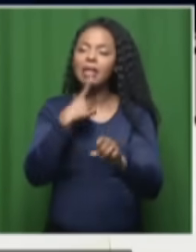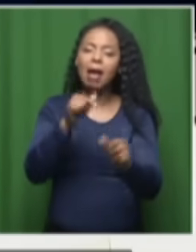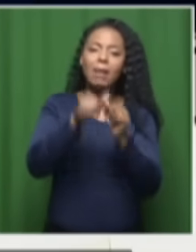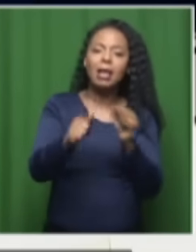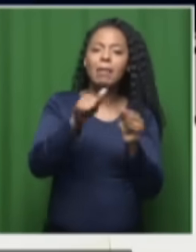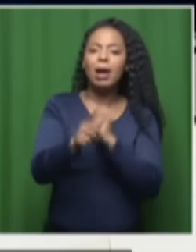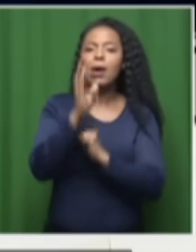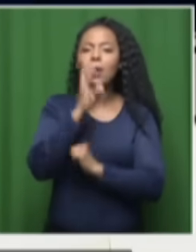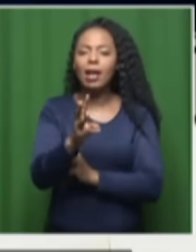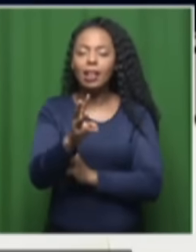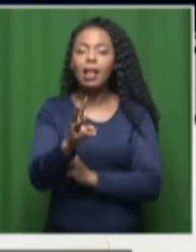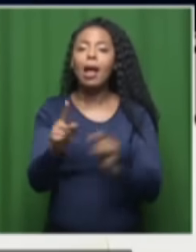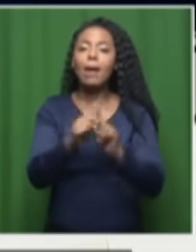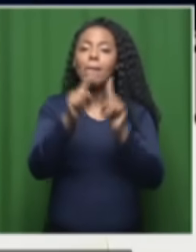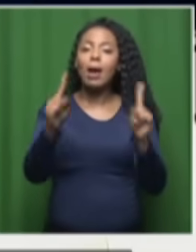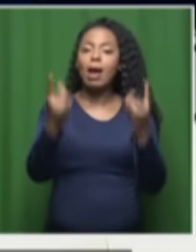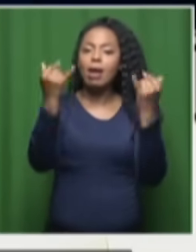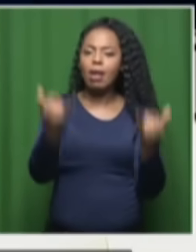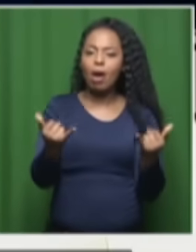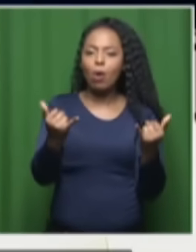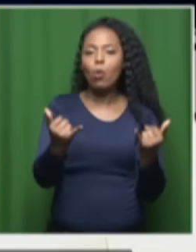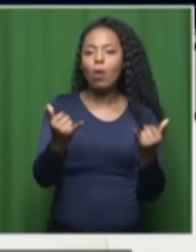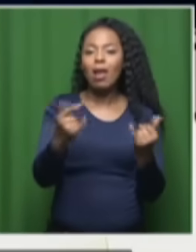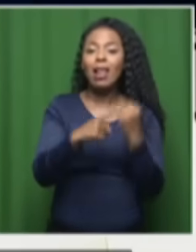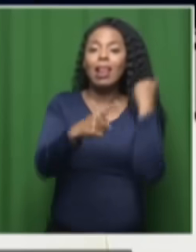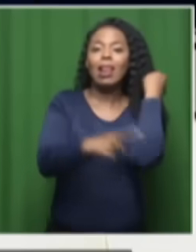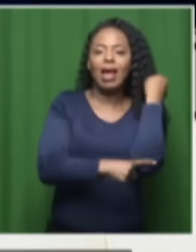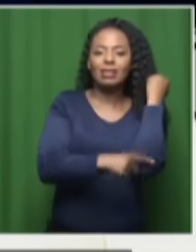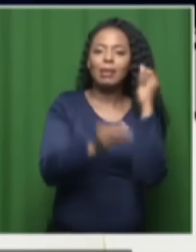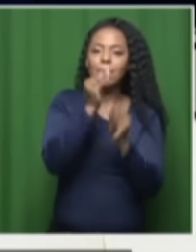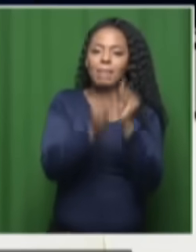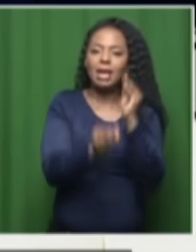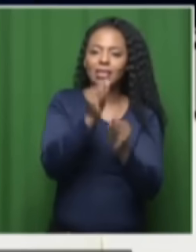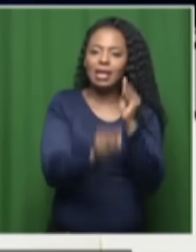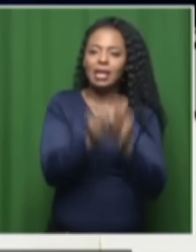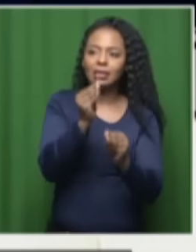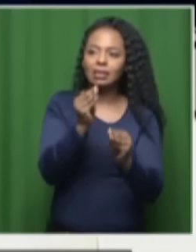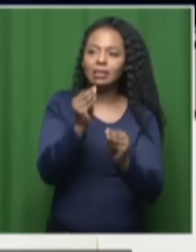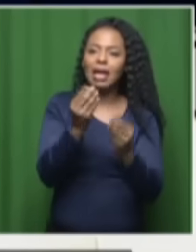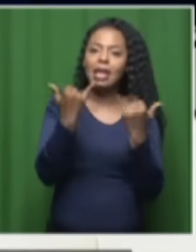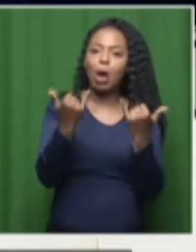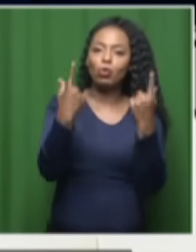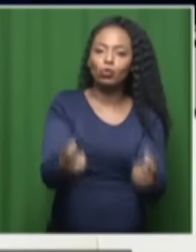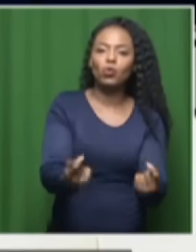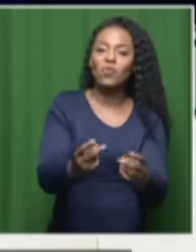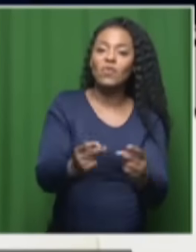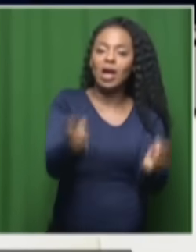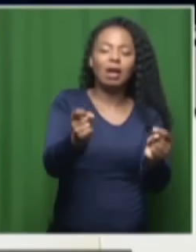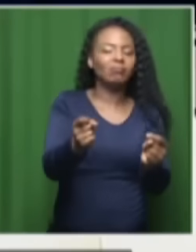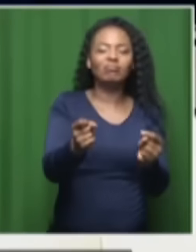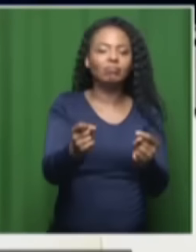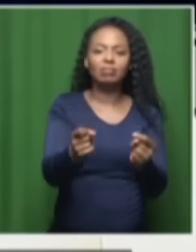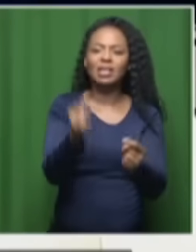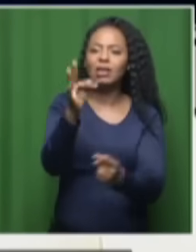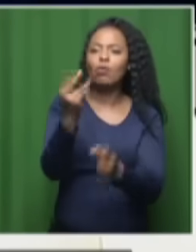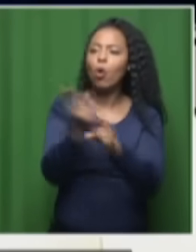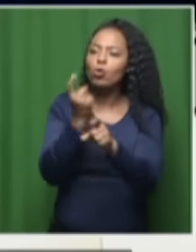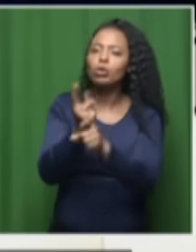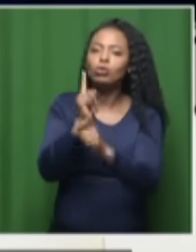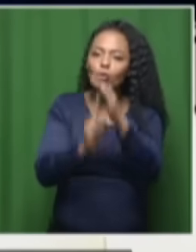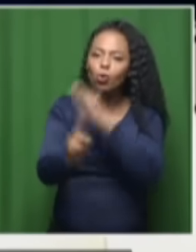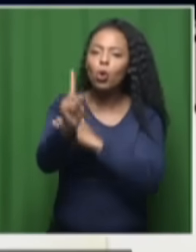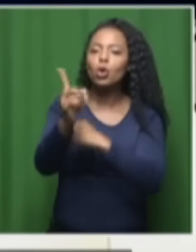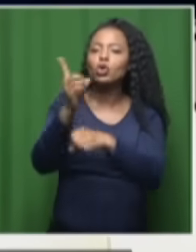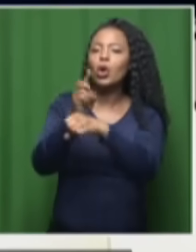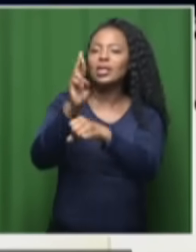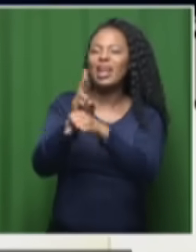You can't catch up lost maintenance. If you don't go to the doctor for your annual checkup, you can't skip